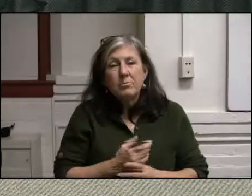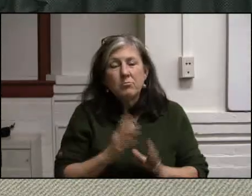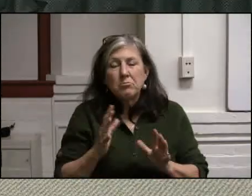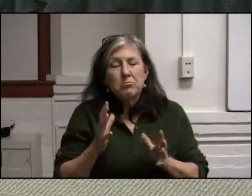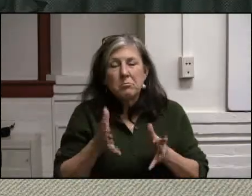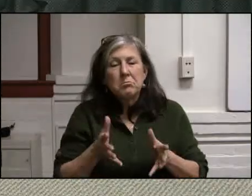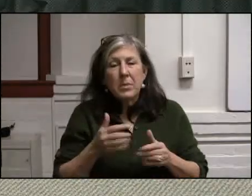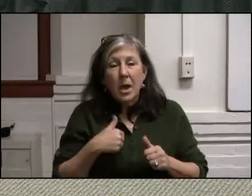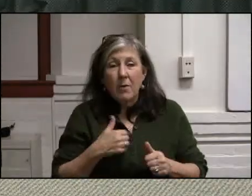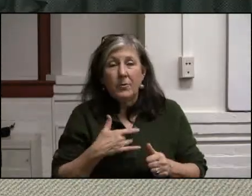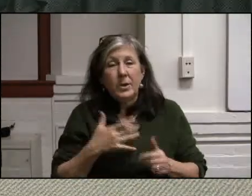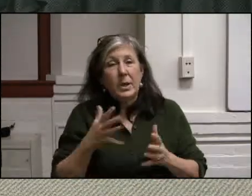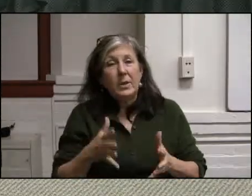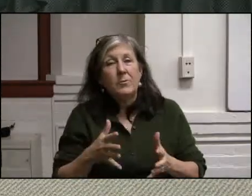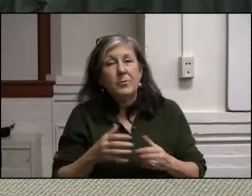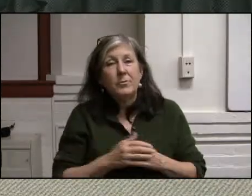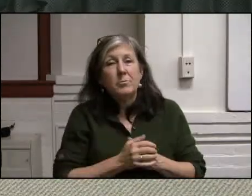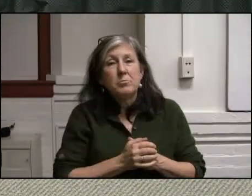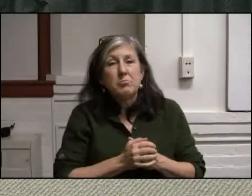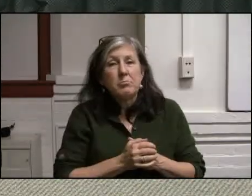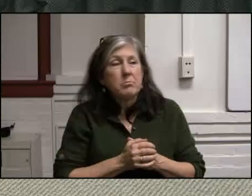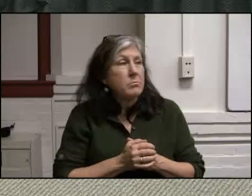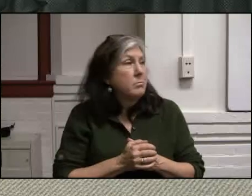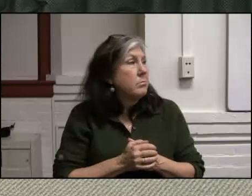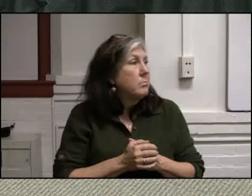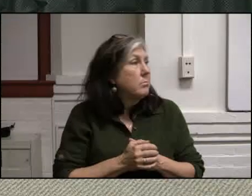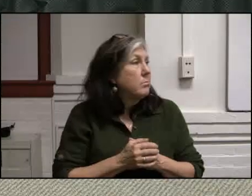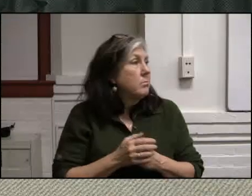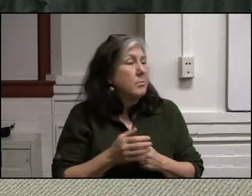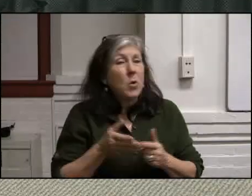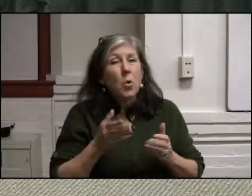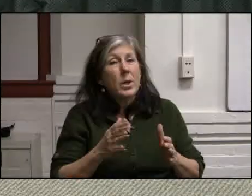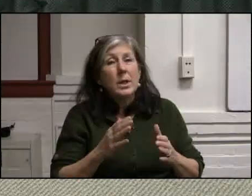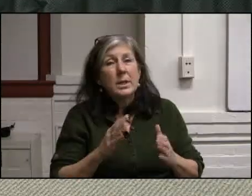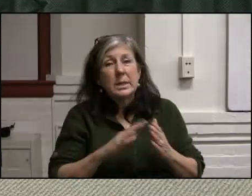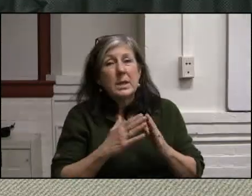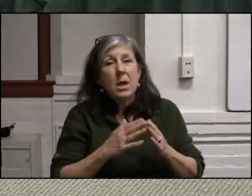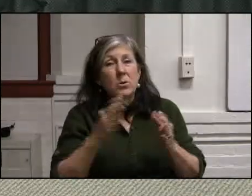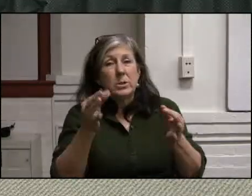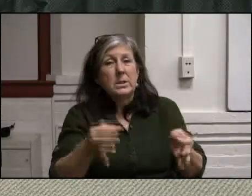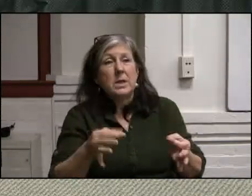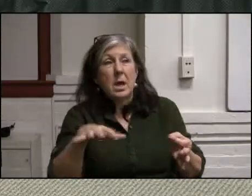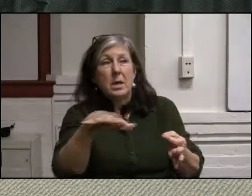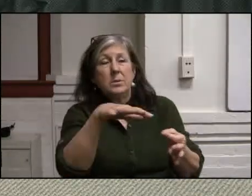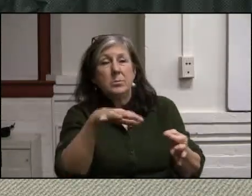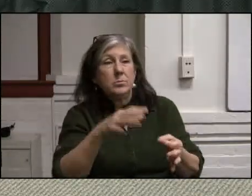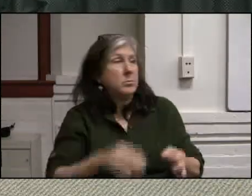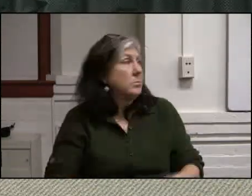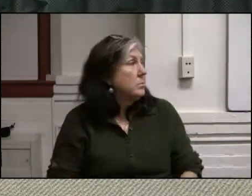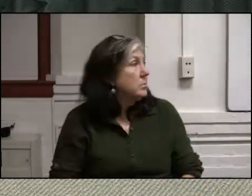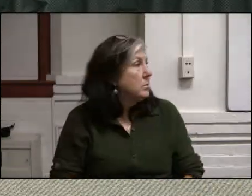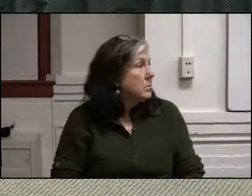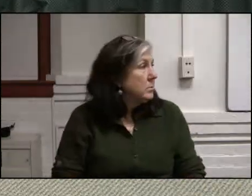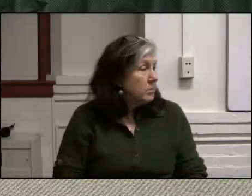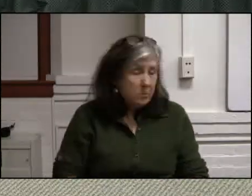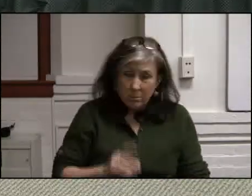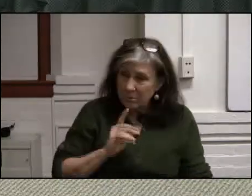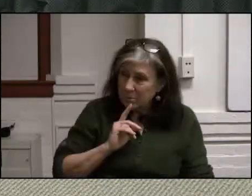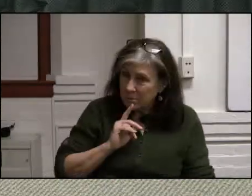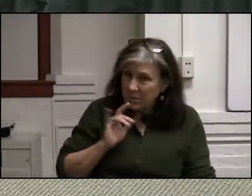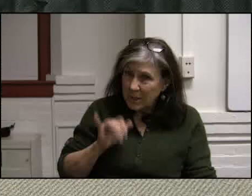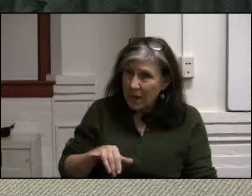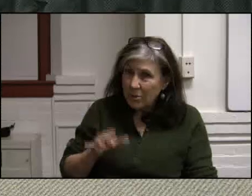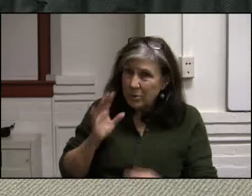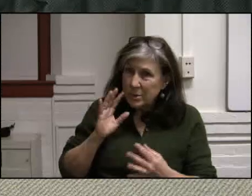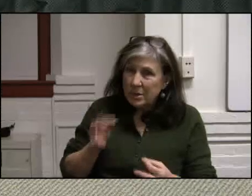it is. Take their request. Or Let the town decide. I'm sorry. Okay. You are? That's what you're Well, let's suggesting?